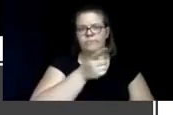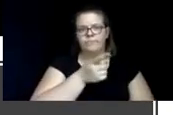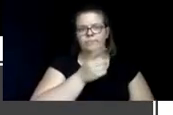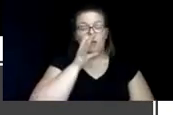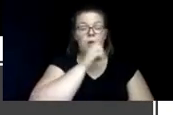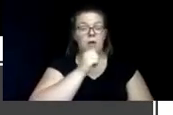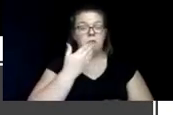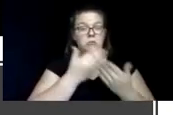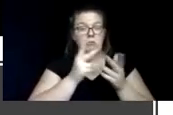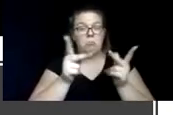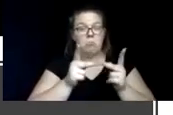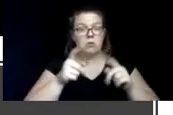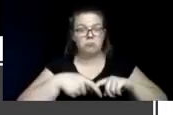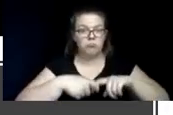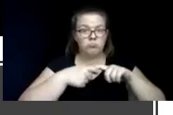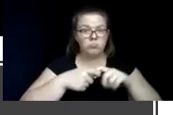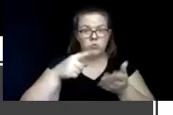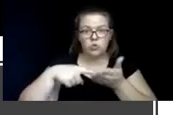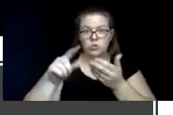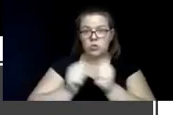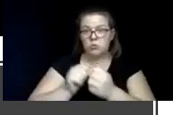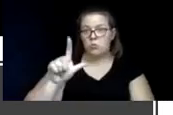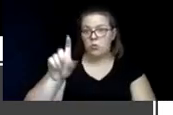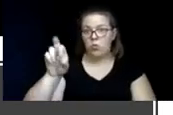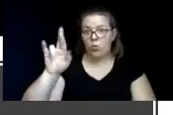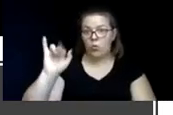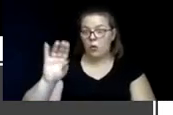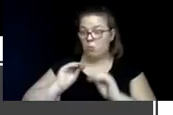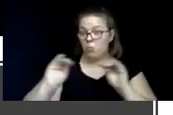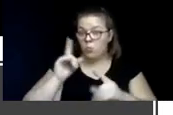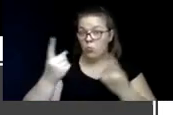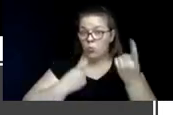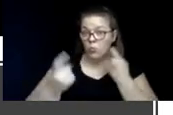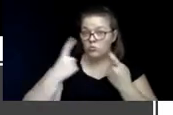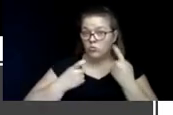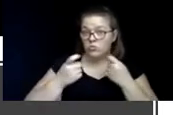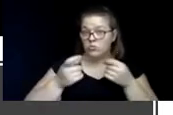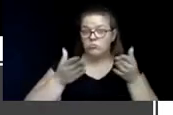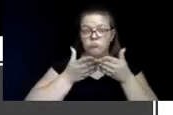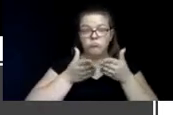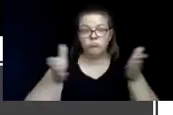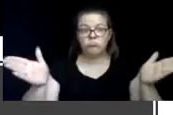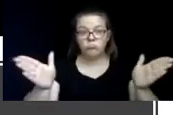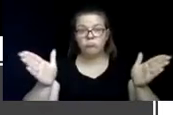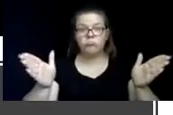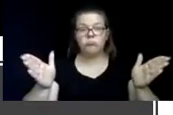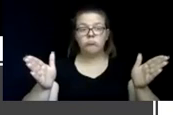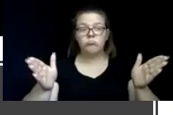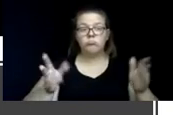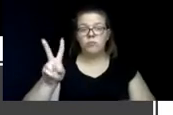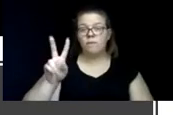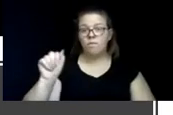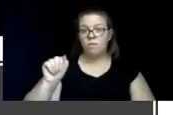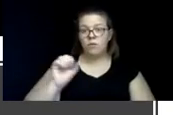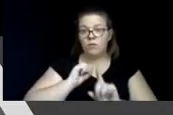place to stop and check in with Lori. No questions on kind of the general VA stuff yet,